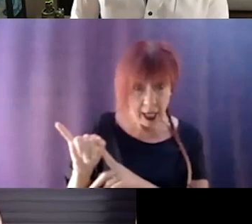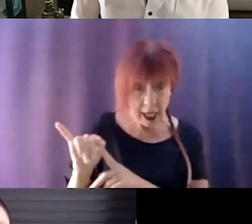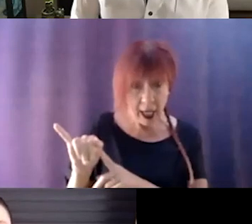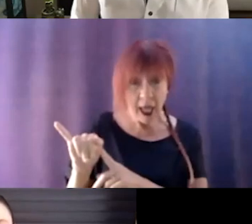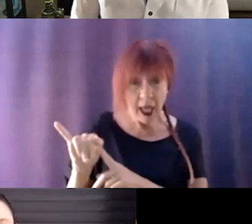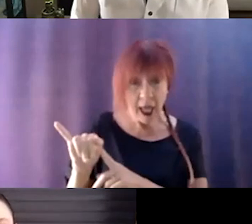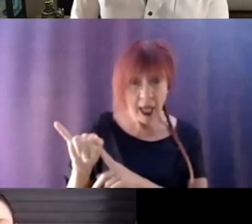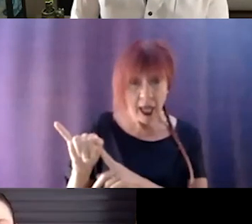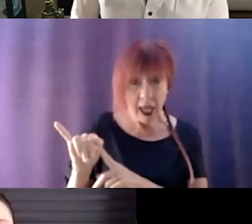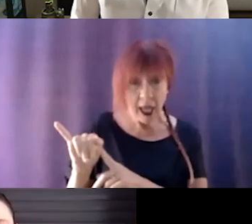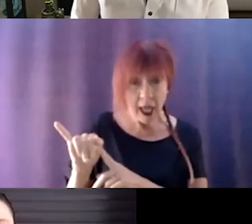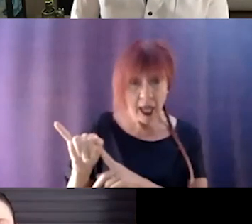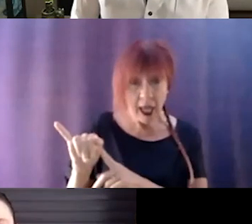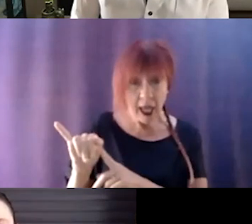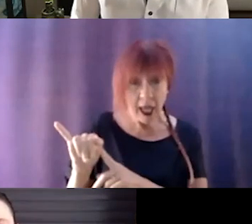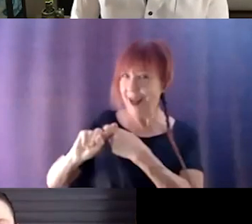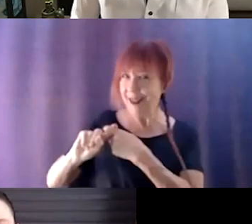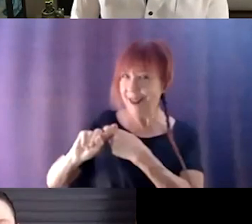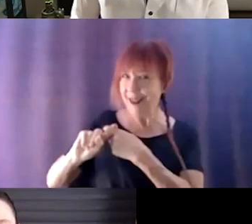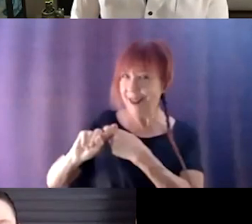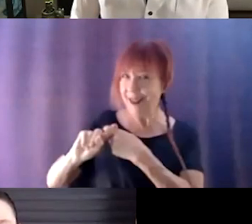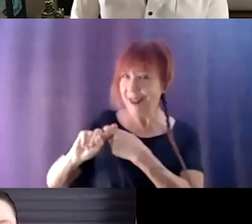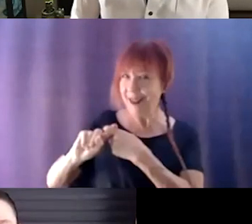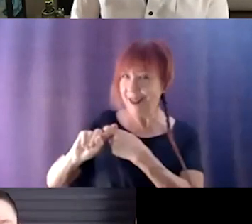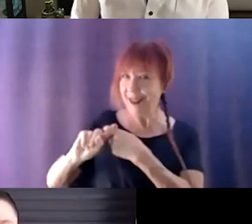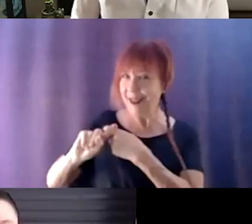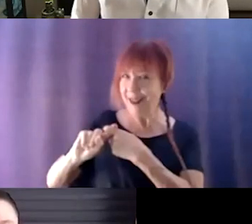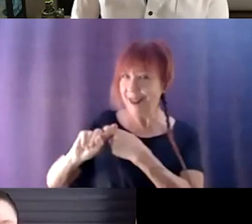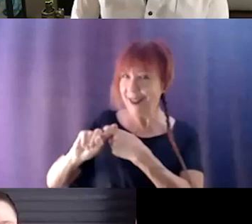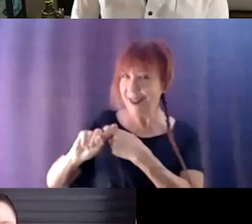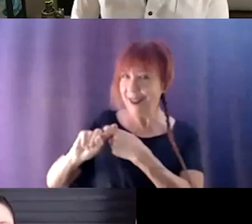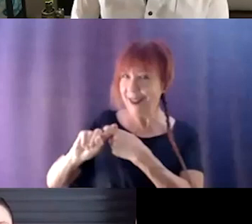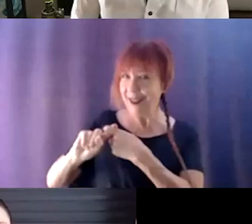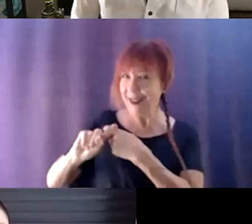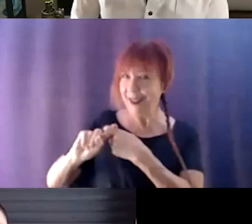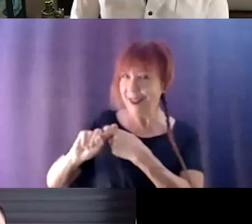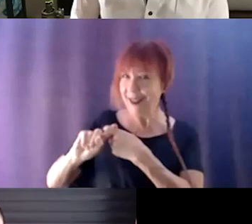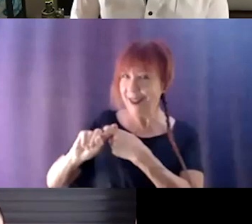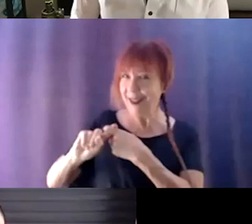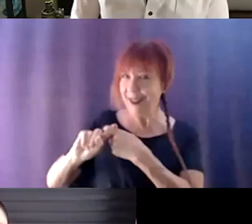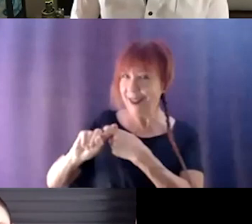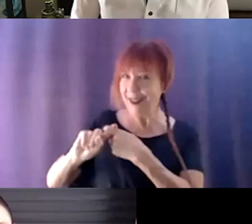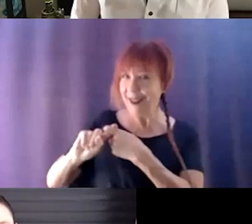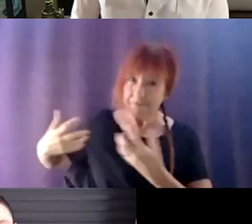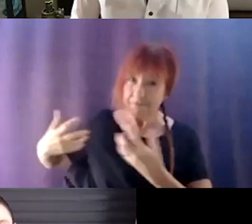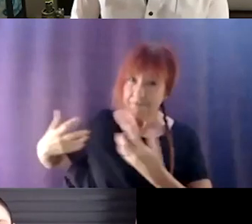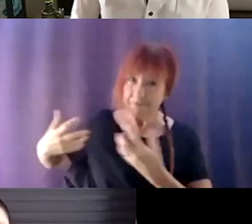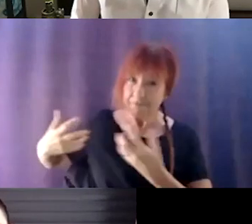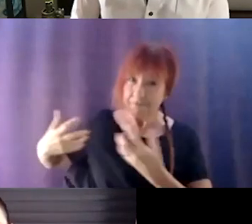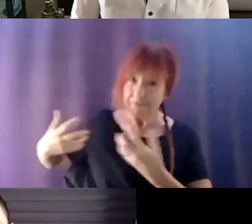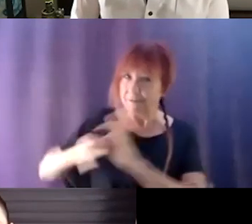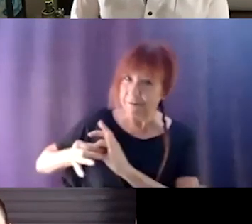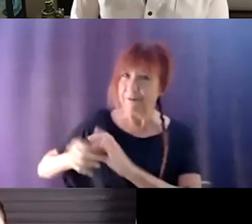my video, I have these messages or these comments. I have the feeling you are with me, I'm with you, you are my friend.